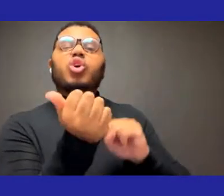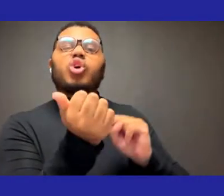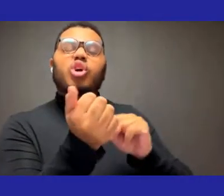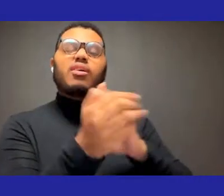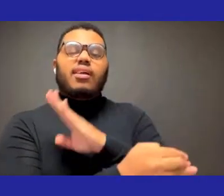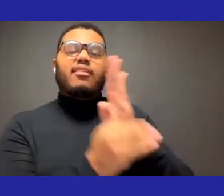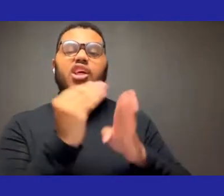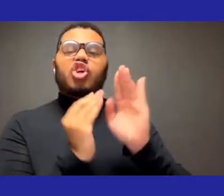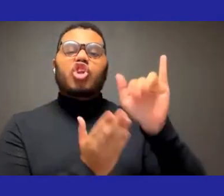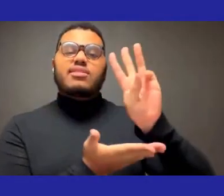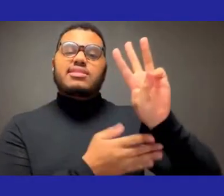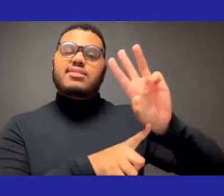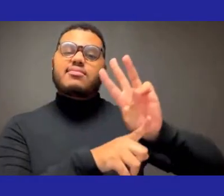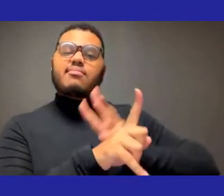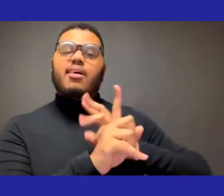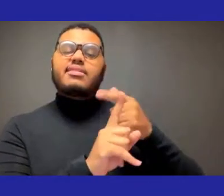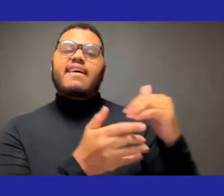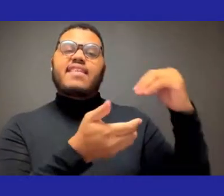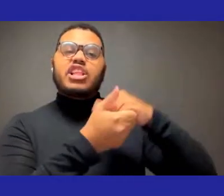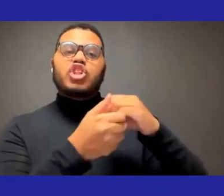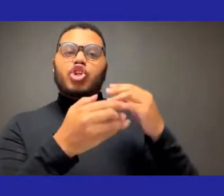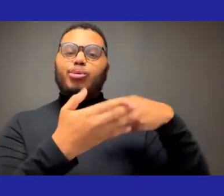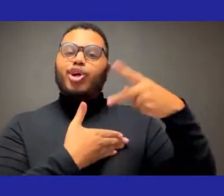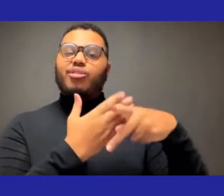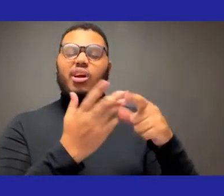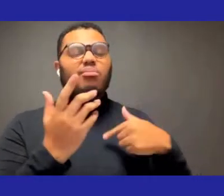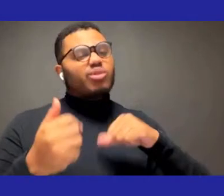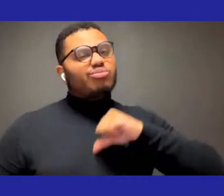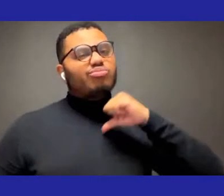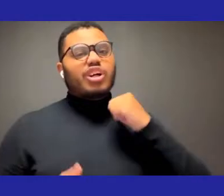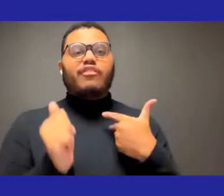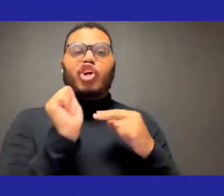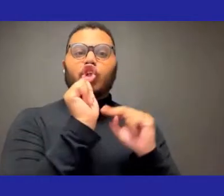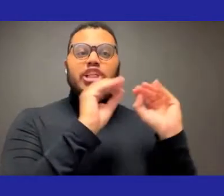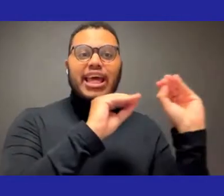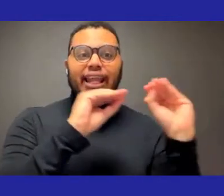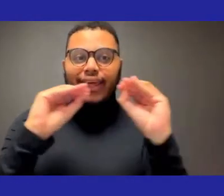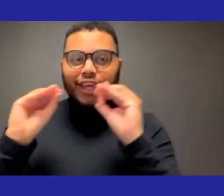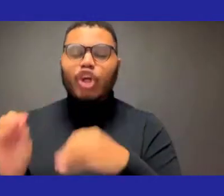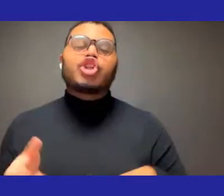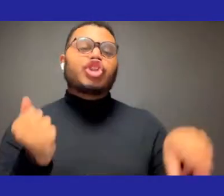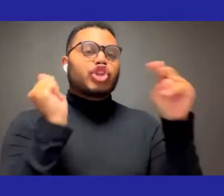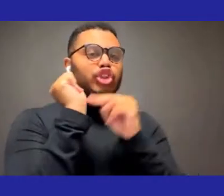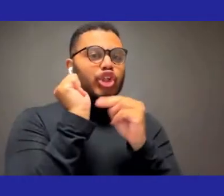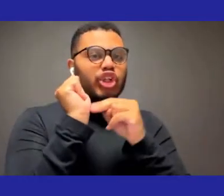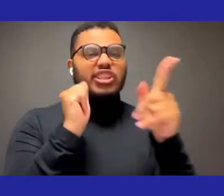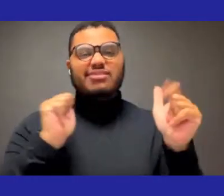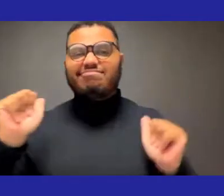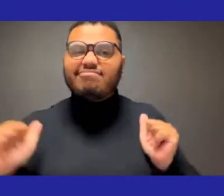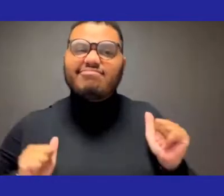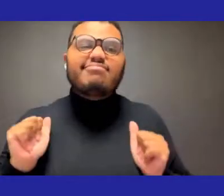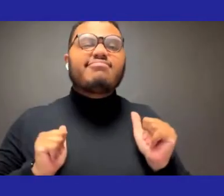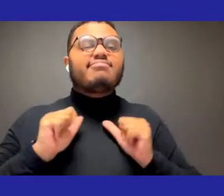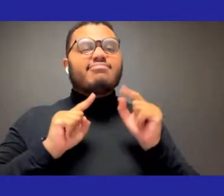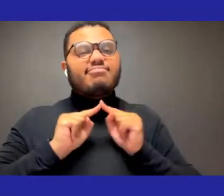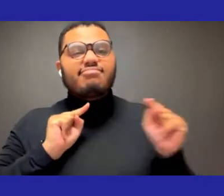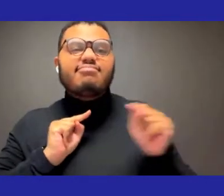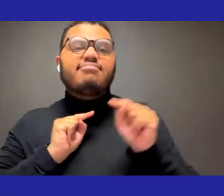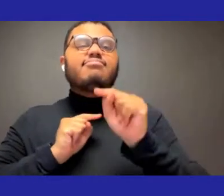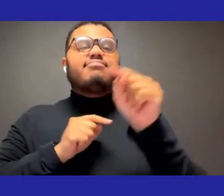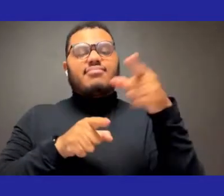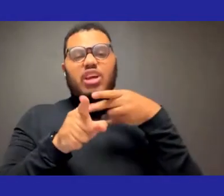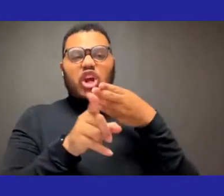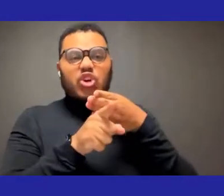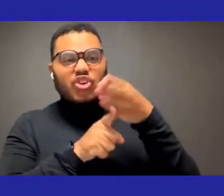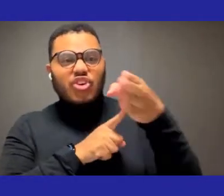program there. So just really proud of all our nurse educators and all of our nurses who have embarked their nursing career in